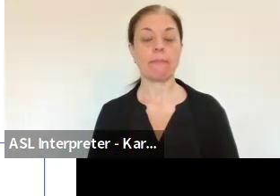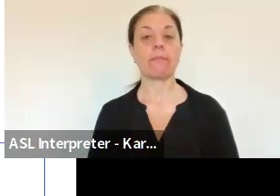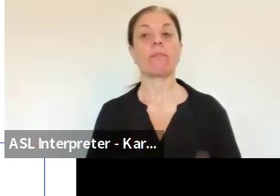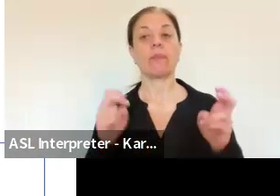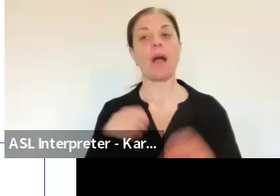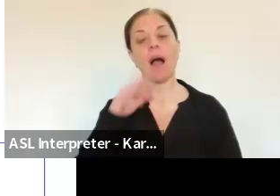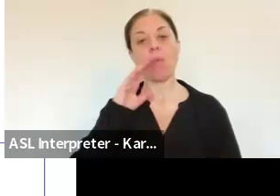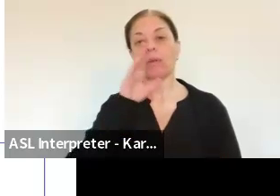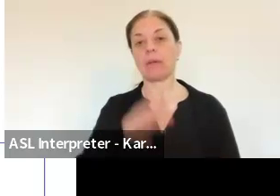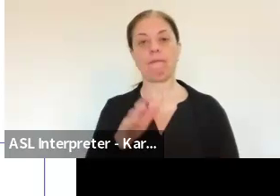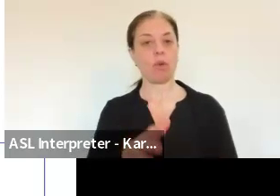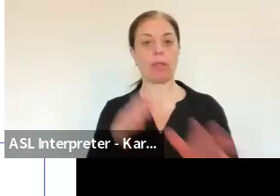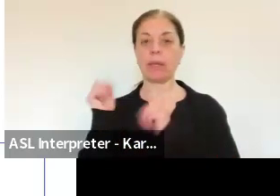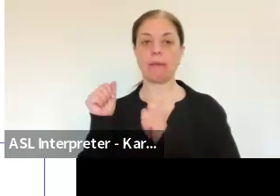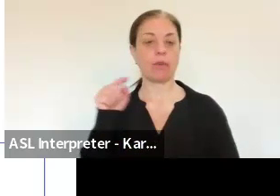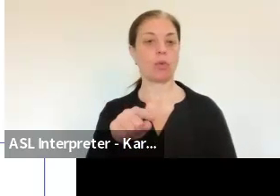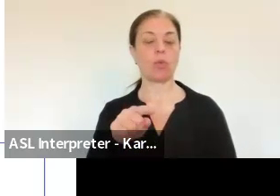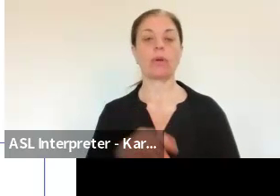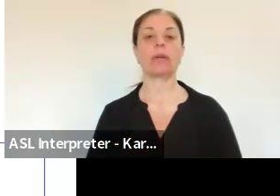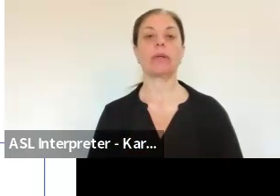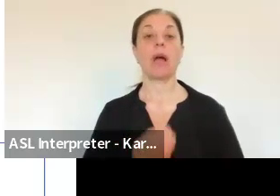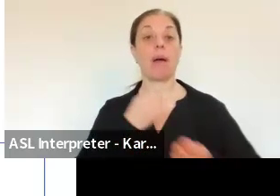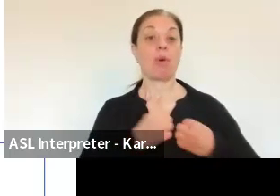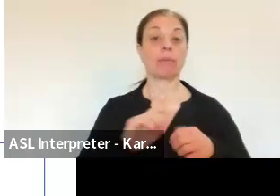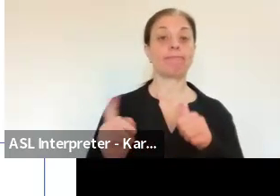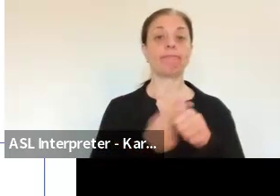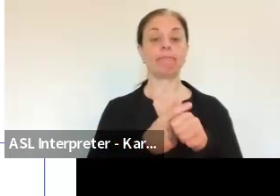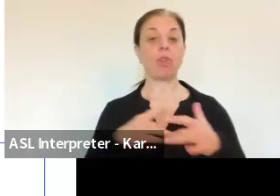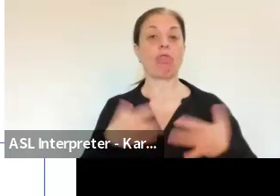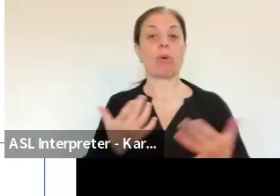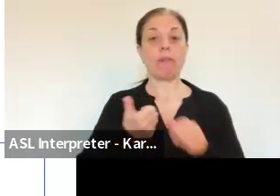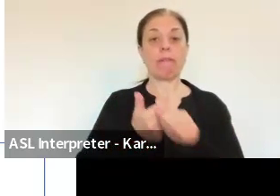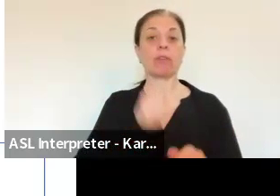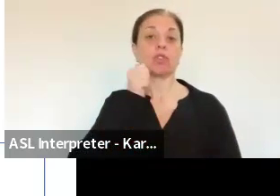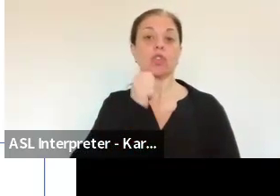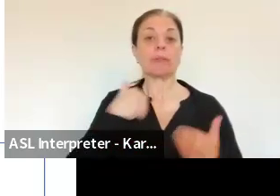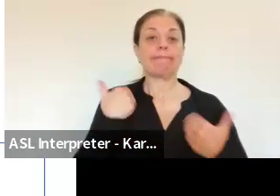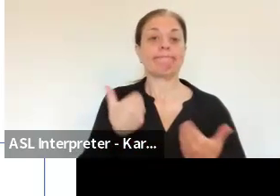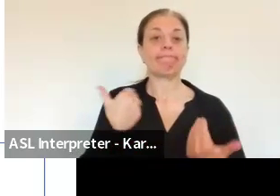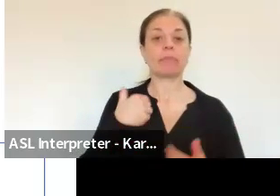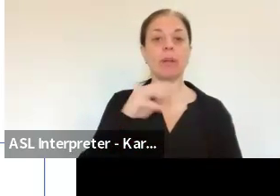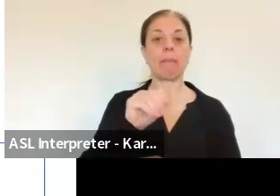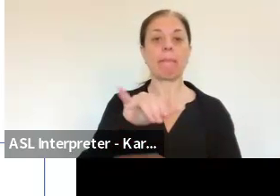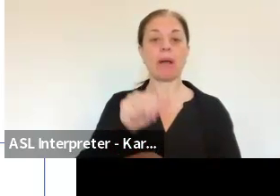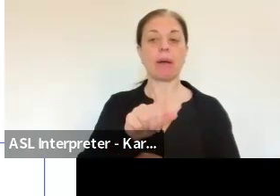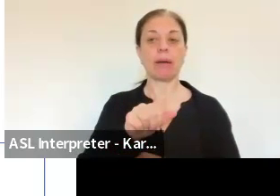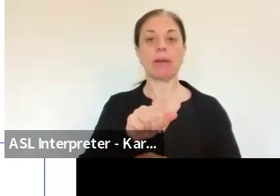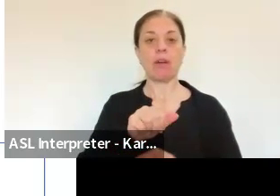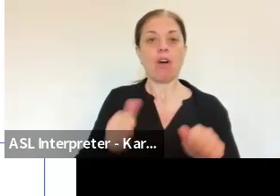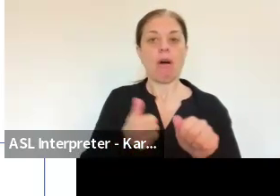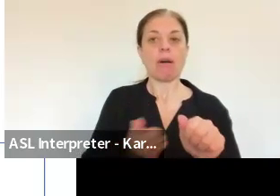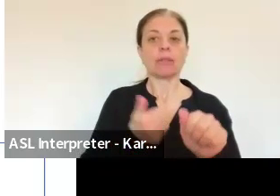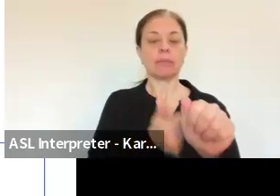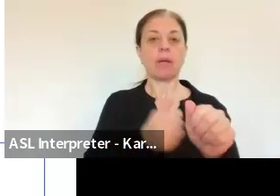I Will Never Leave You. This emotional debut thriller follows a teen girl named Maya, who is being haunted by the ghost of her toxic